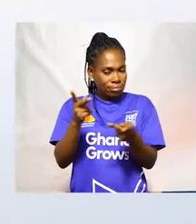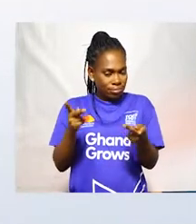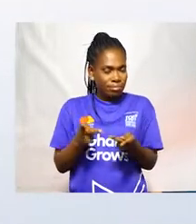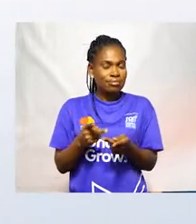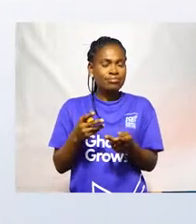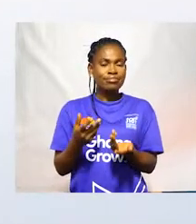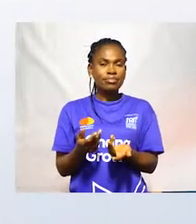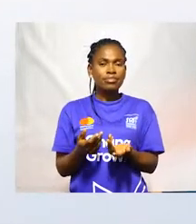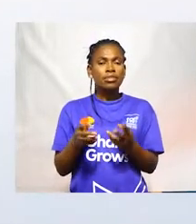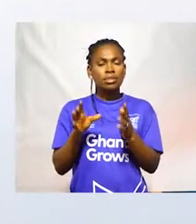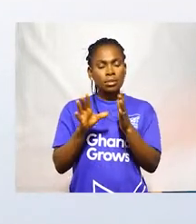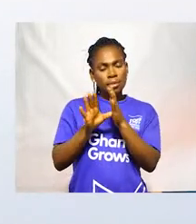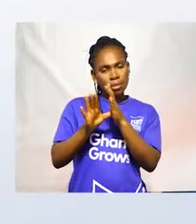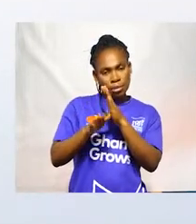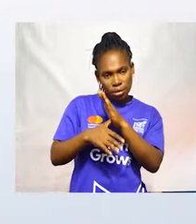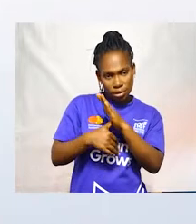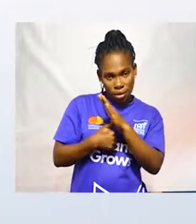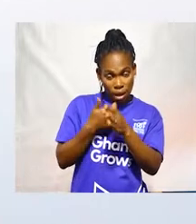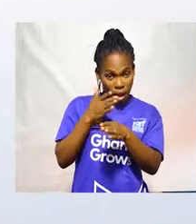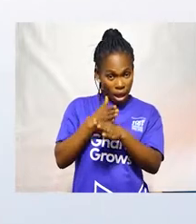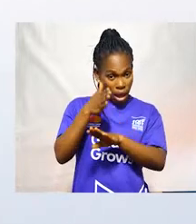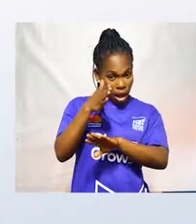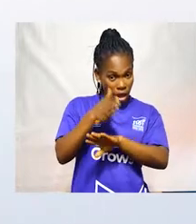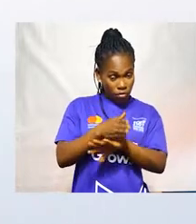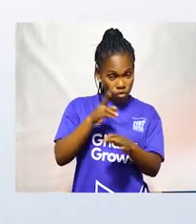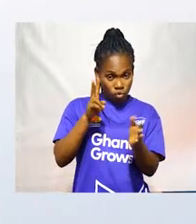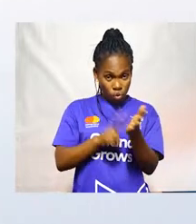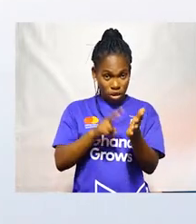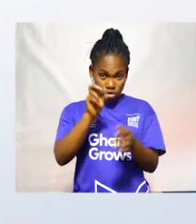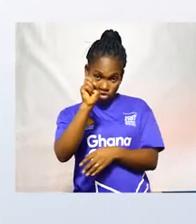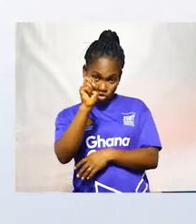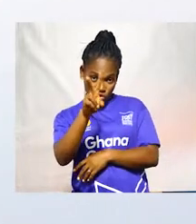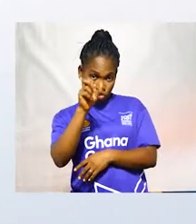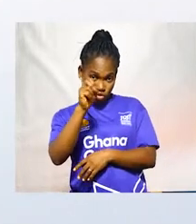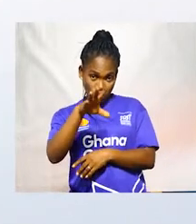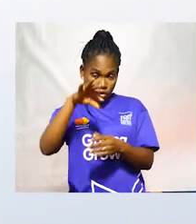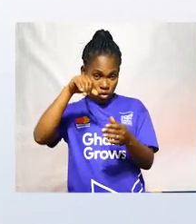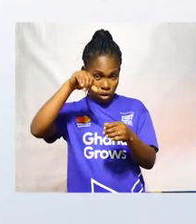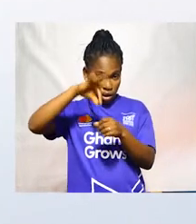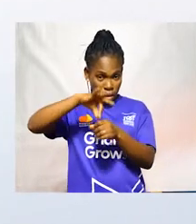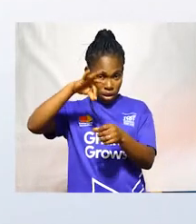Then, after the 2012 elections,